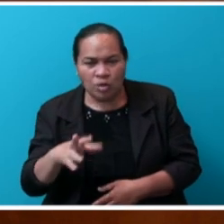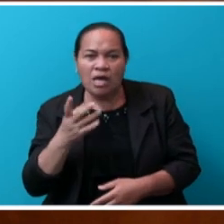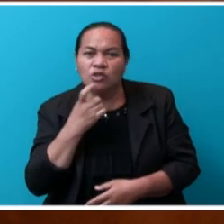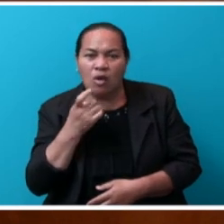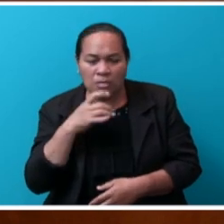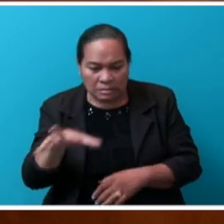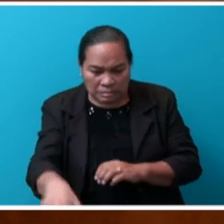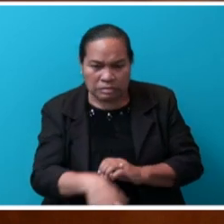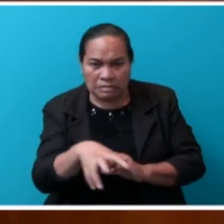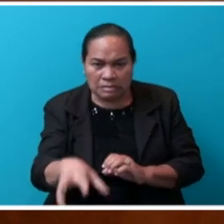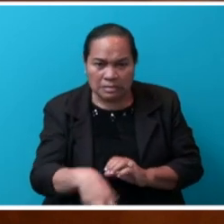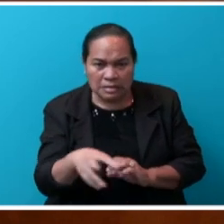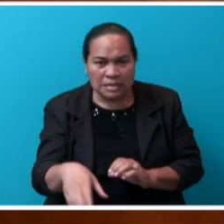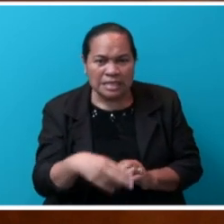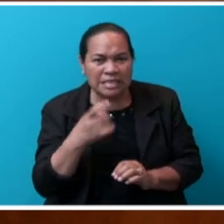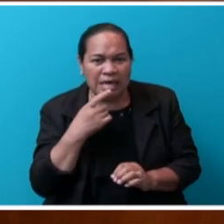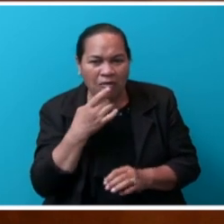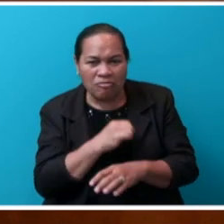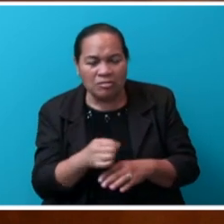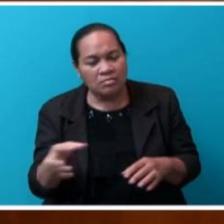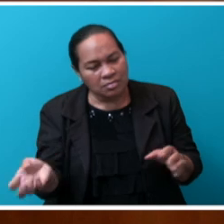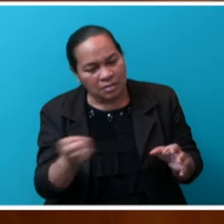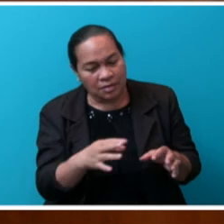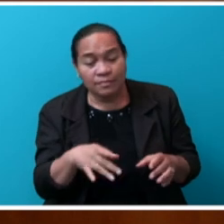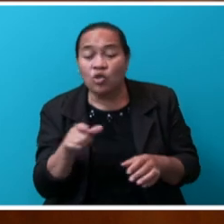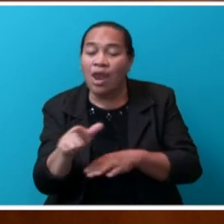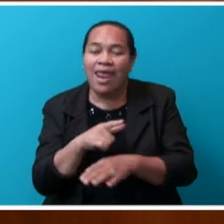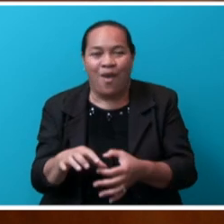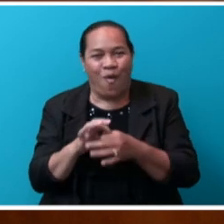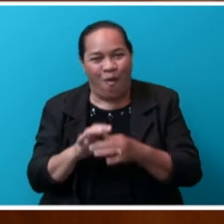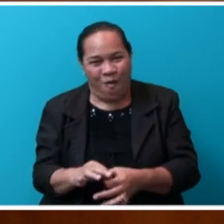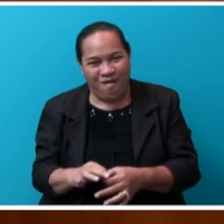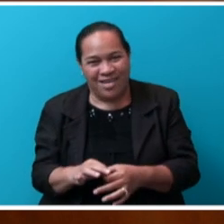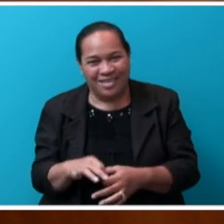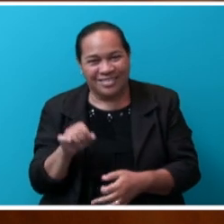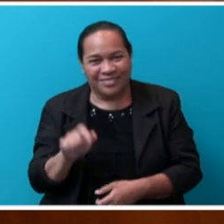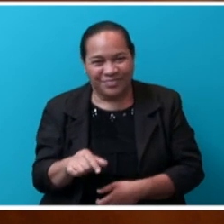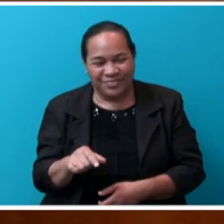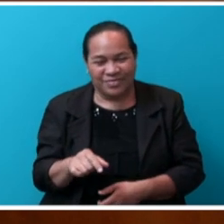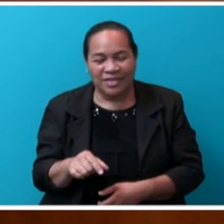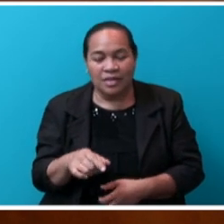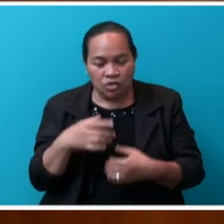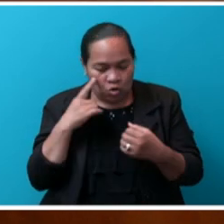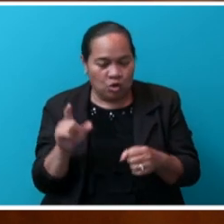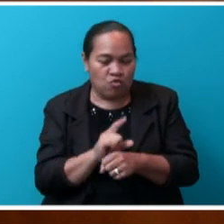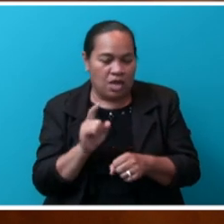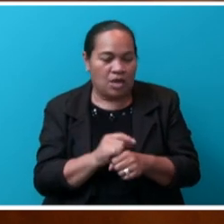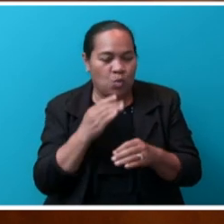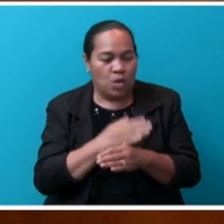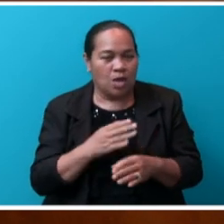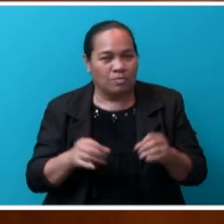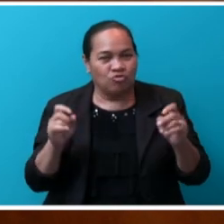construction sector. The company demonstrates how indigenous-owned enterprises can create jobs and strengthen